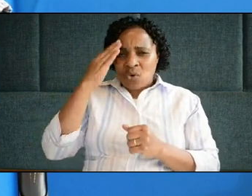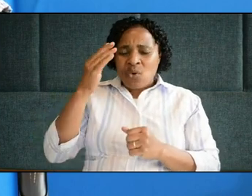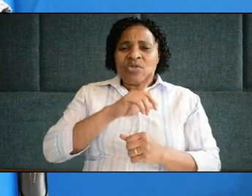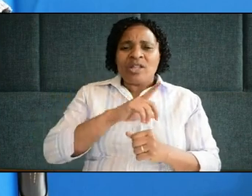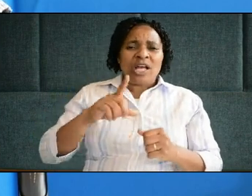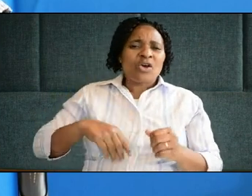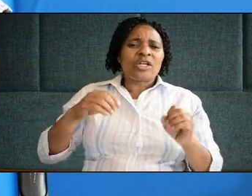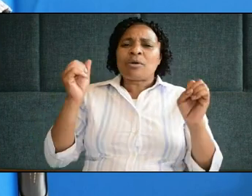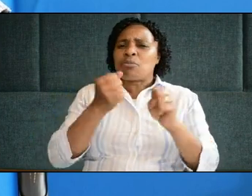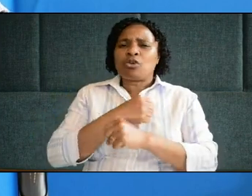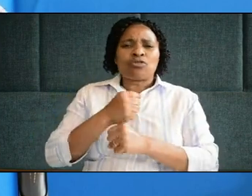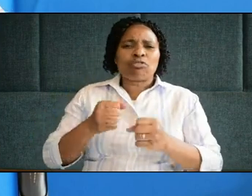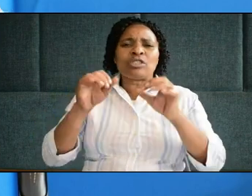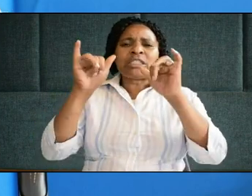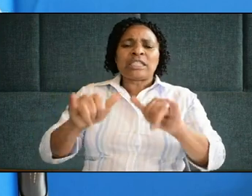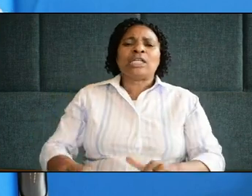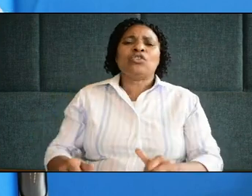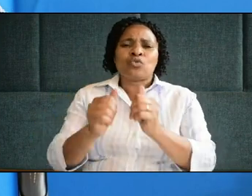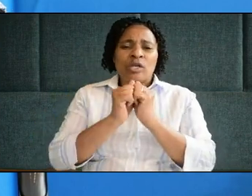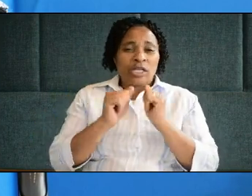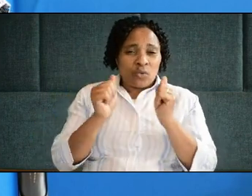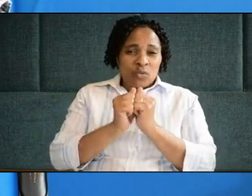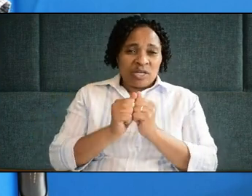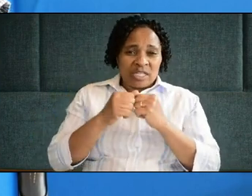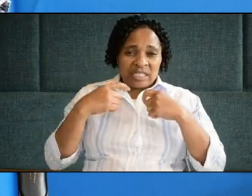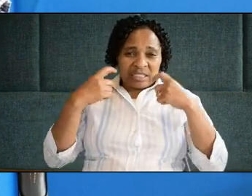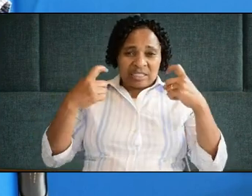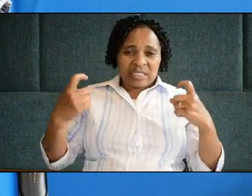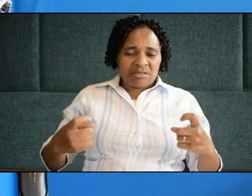dwell with sin. Amen. So